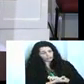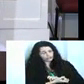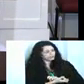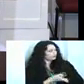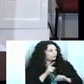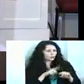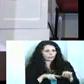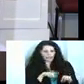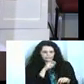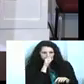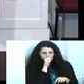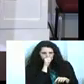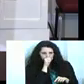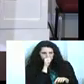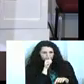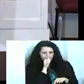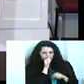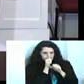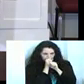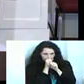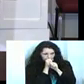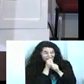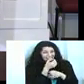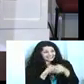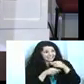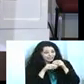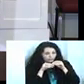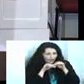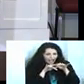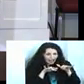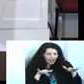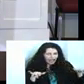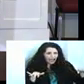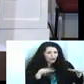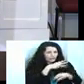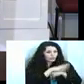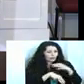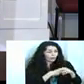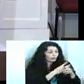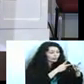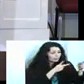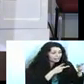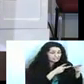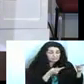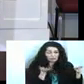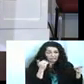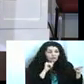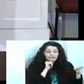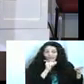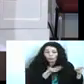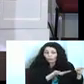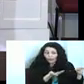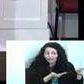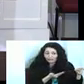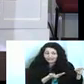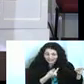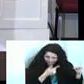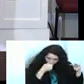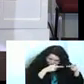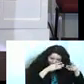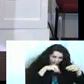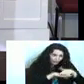silent, but run into the world, into the places that perhaps have not welcomed us, and say,